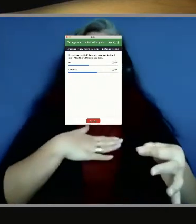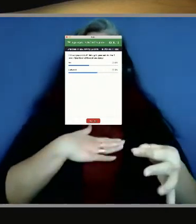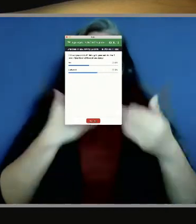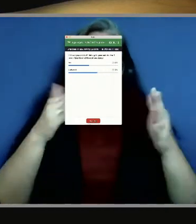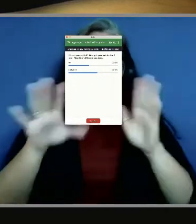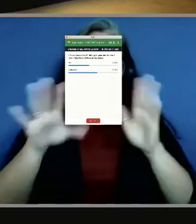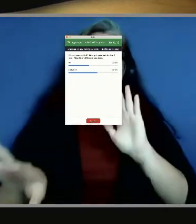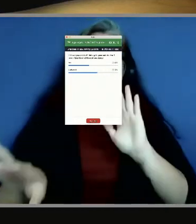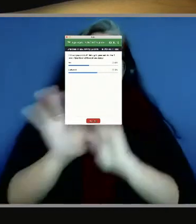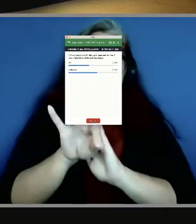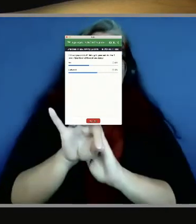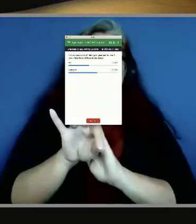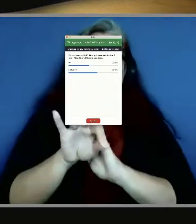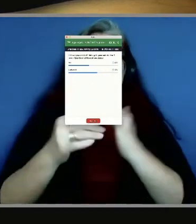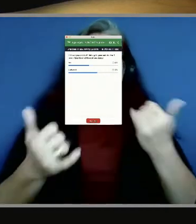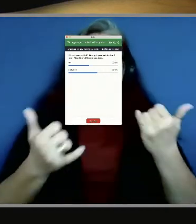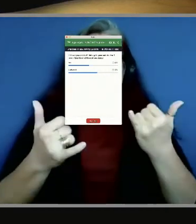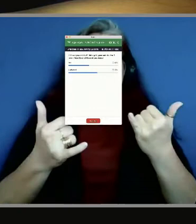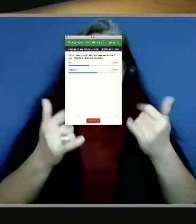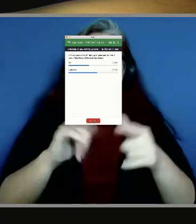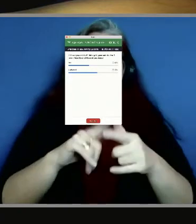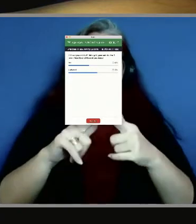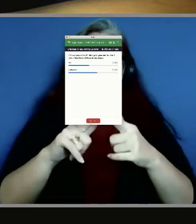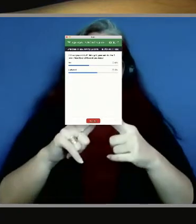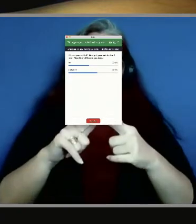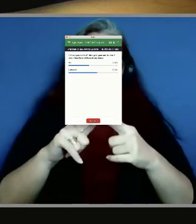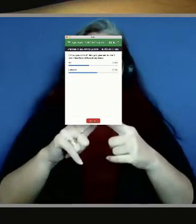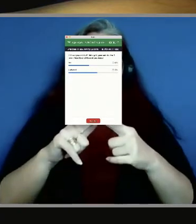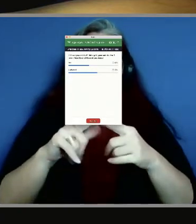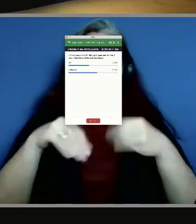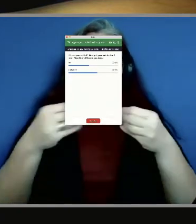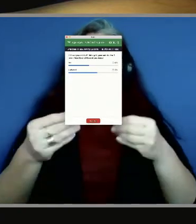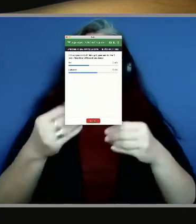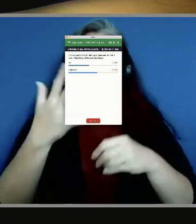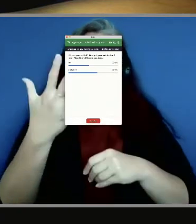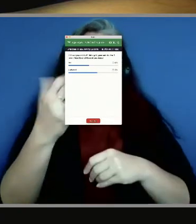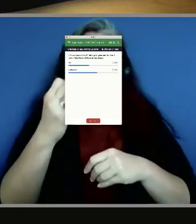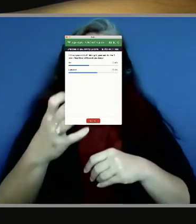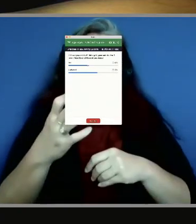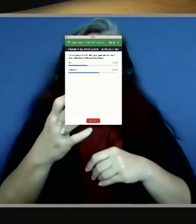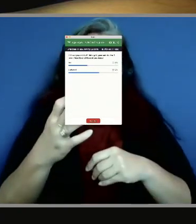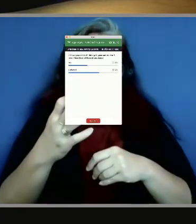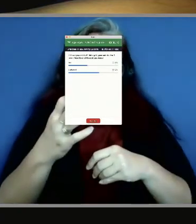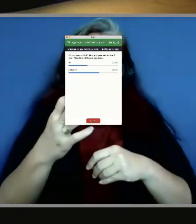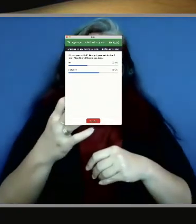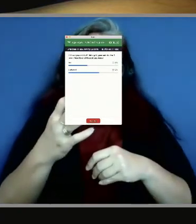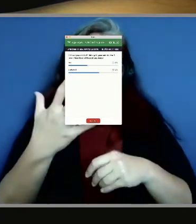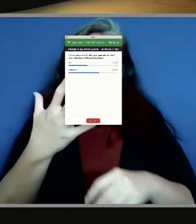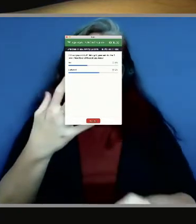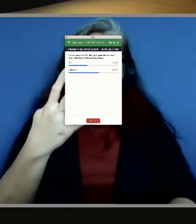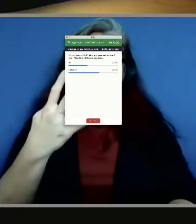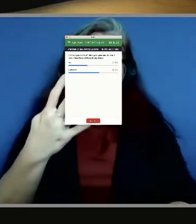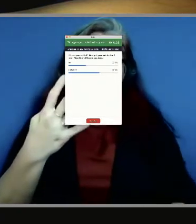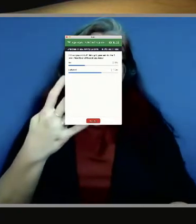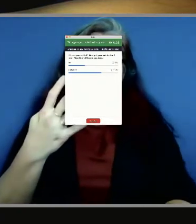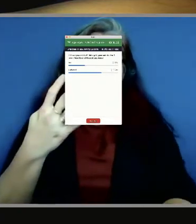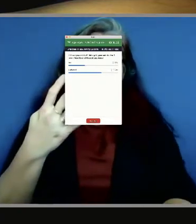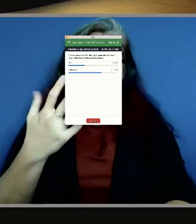choose now, and we'll give you 5 more seconds. 5,